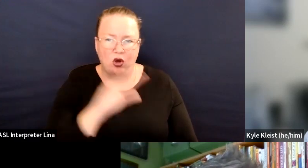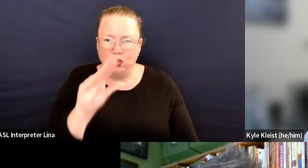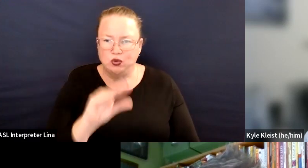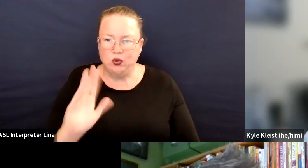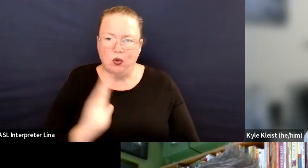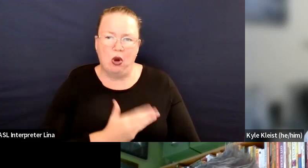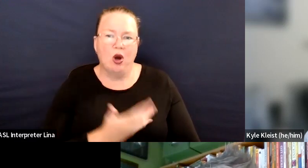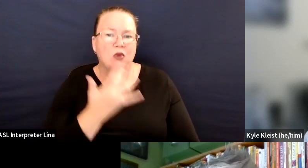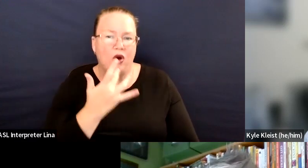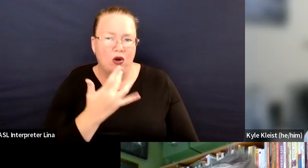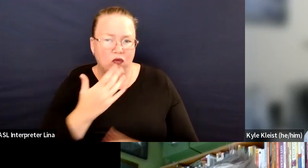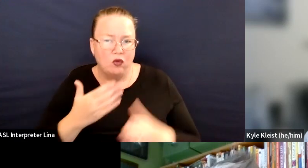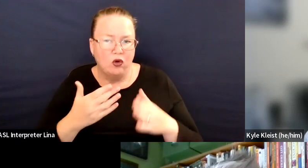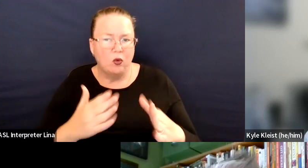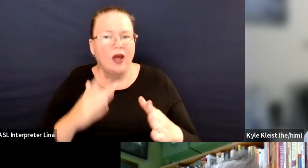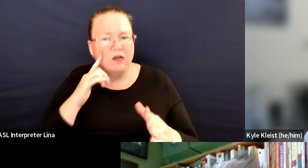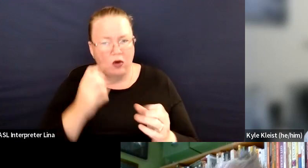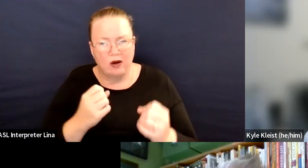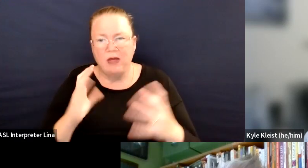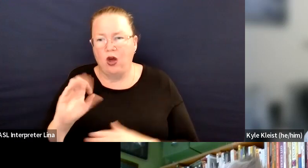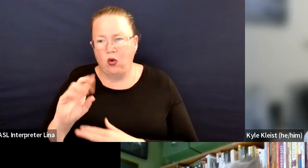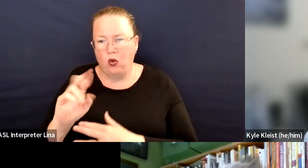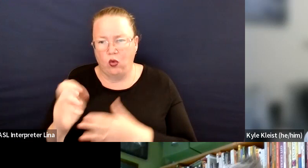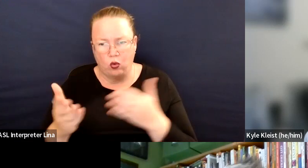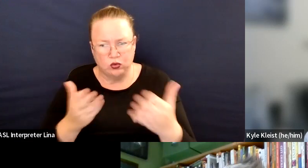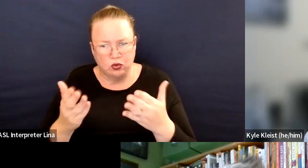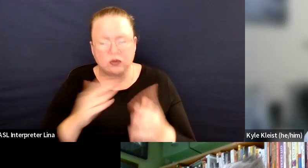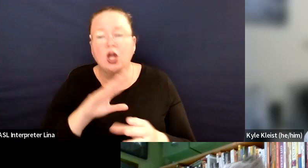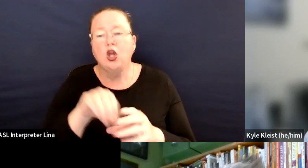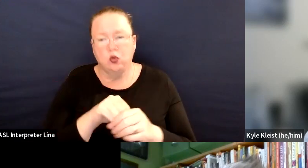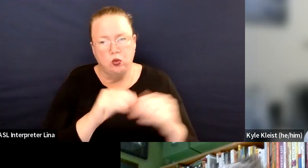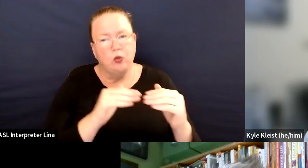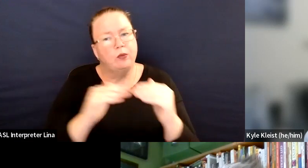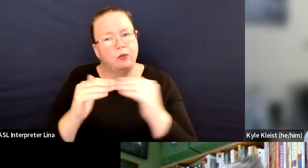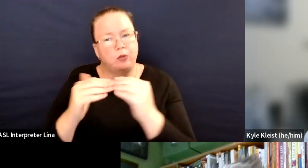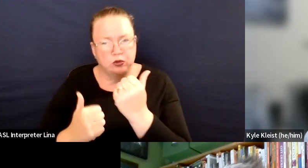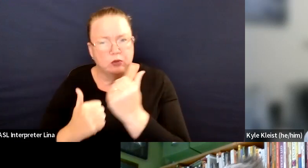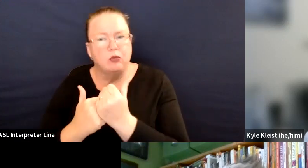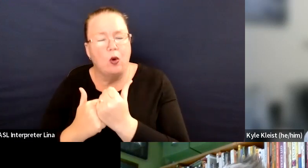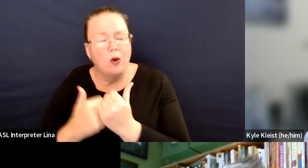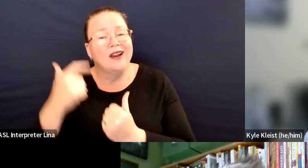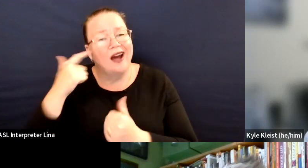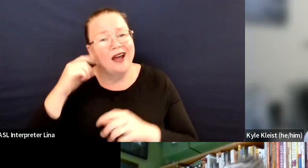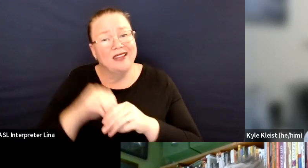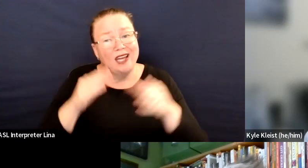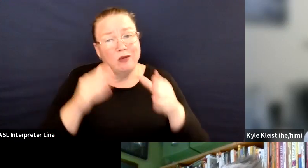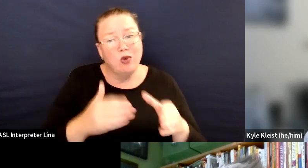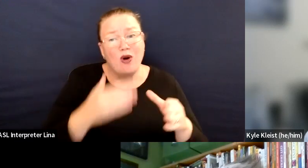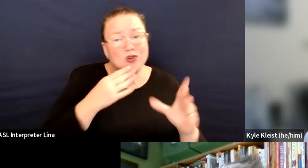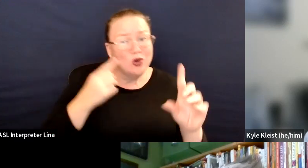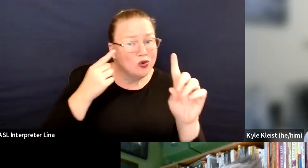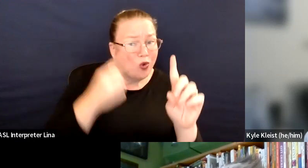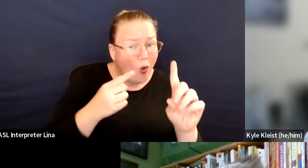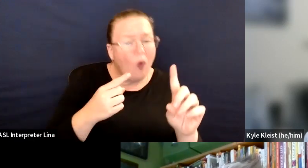preferred method for many of our core services, including peer support. I think in-person is a good goal, but I